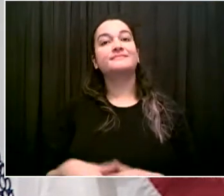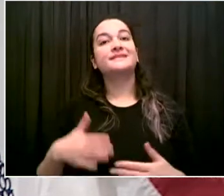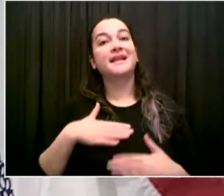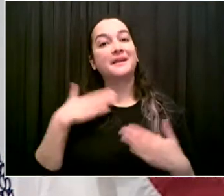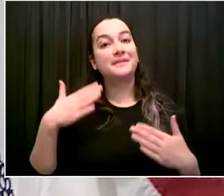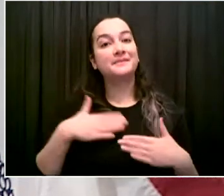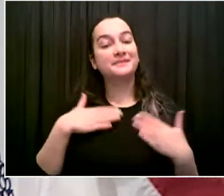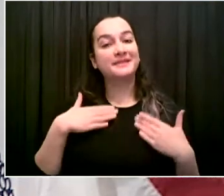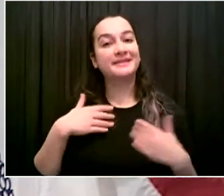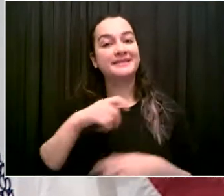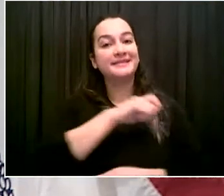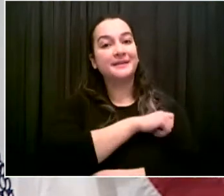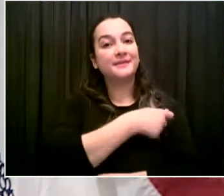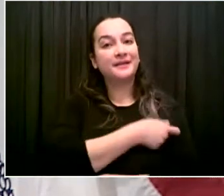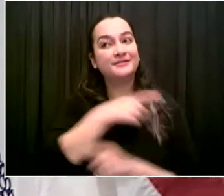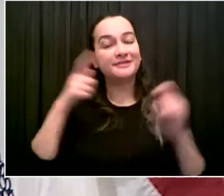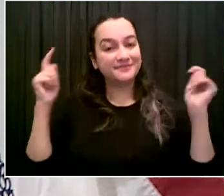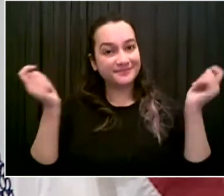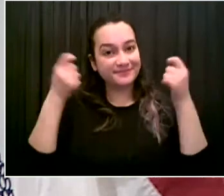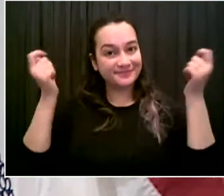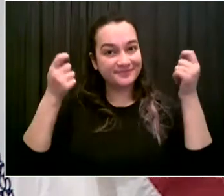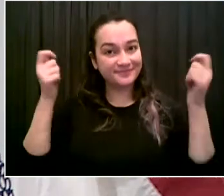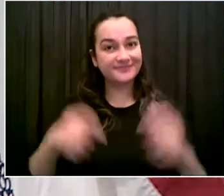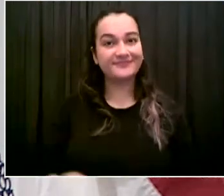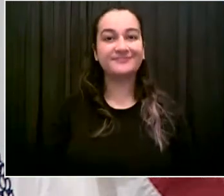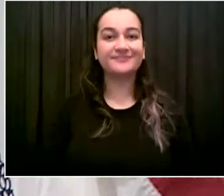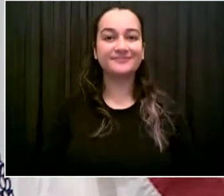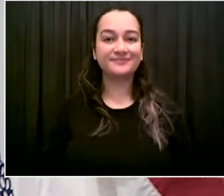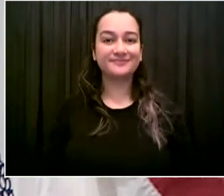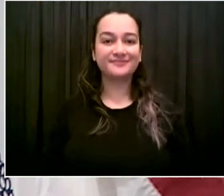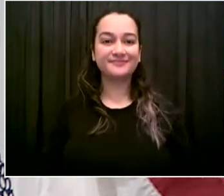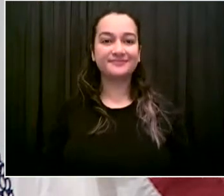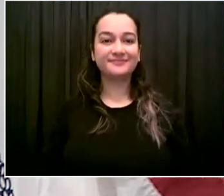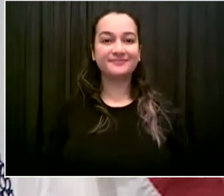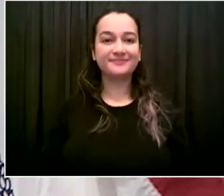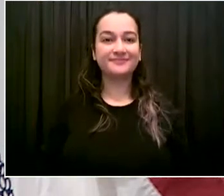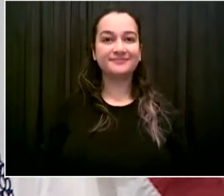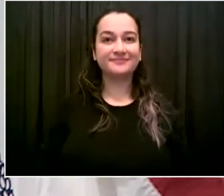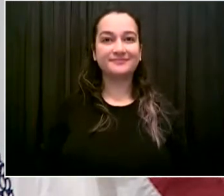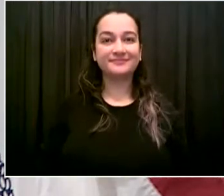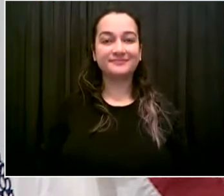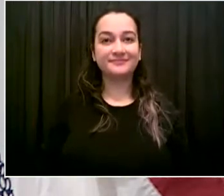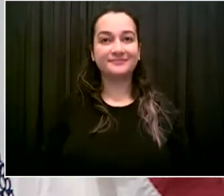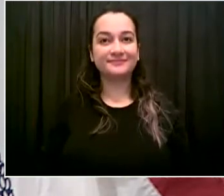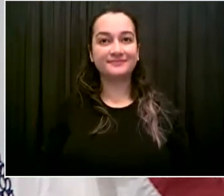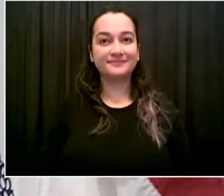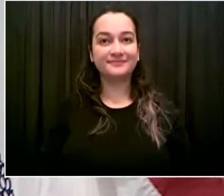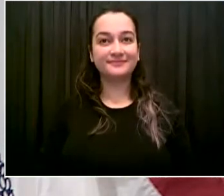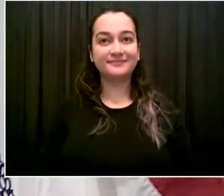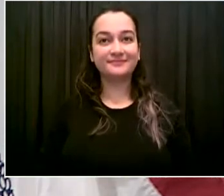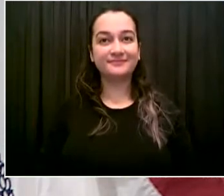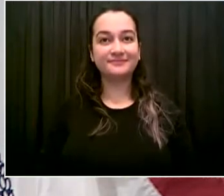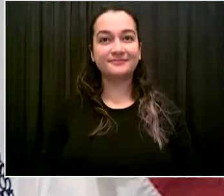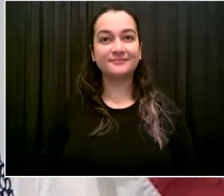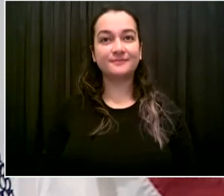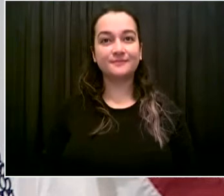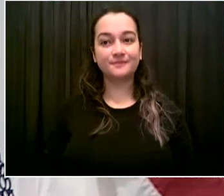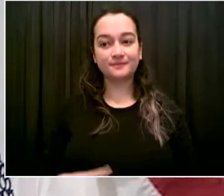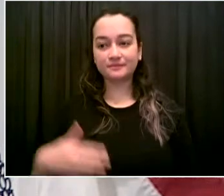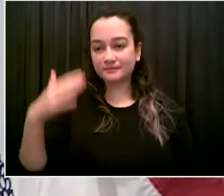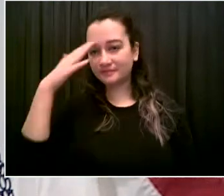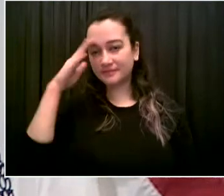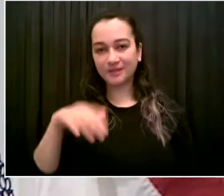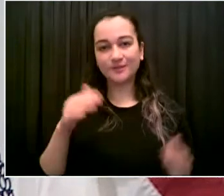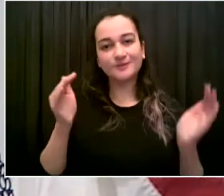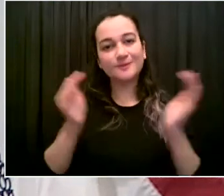St. Patrick's Day, because, it's the beginning of something bigger. You could just feel it this morning,